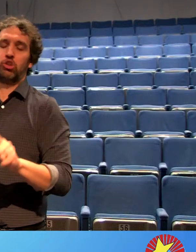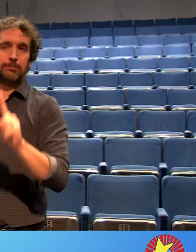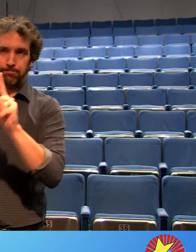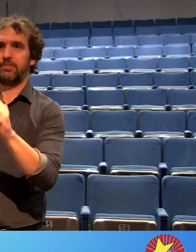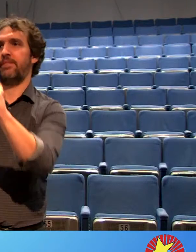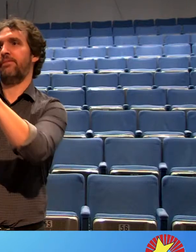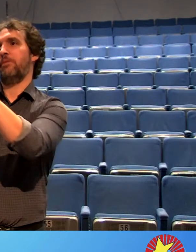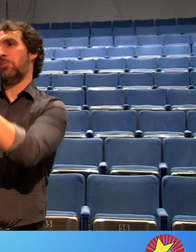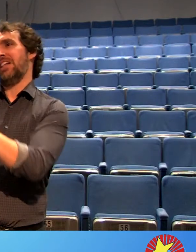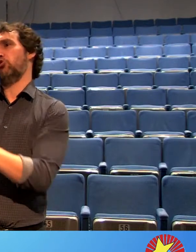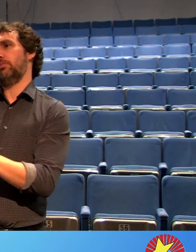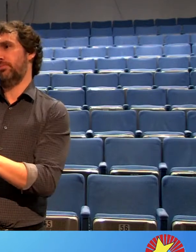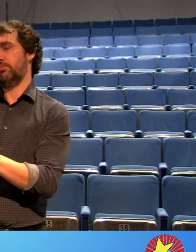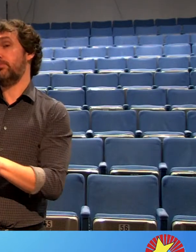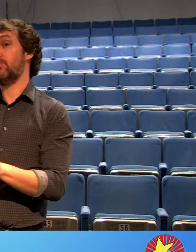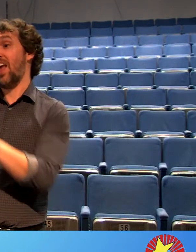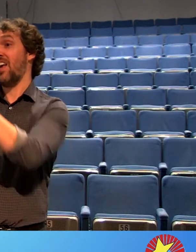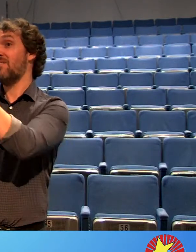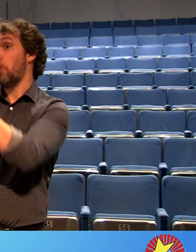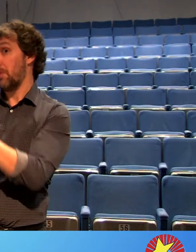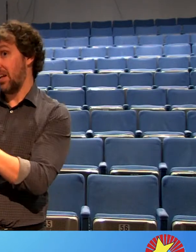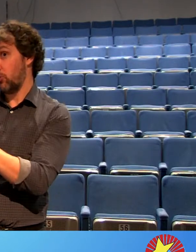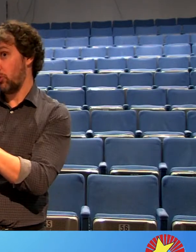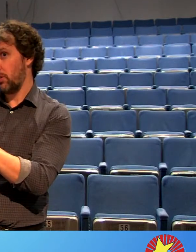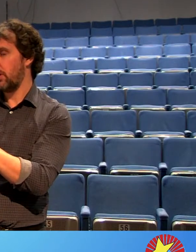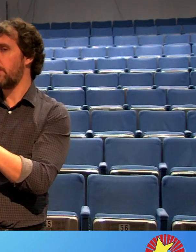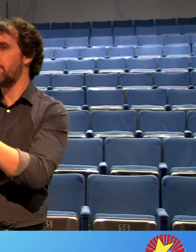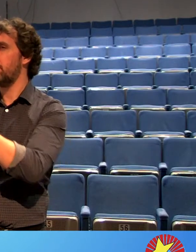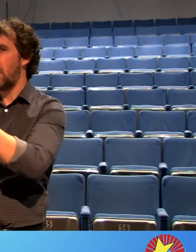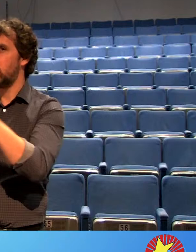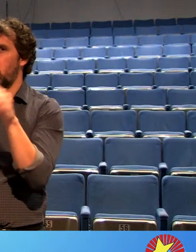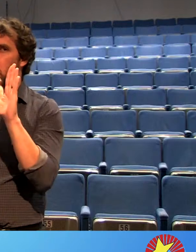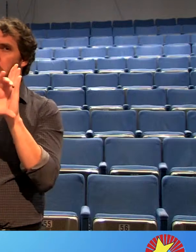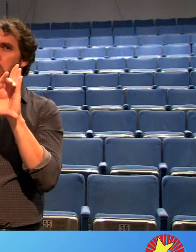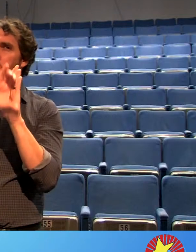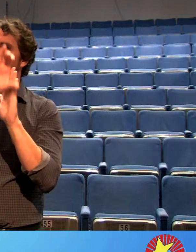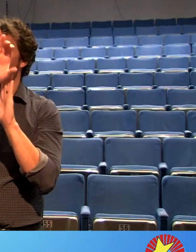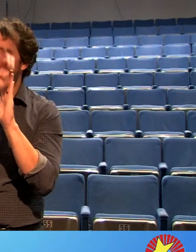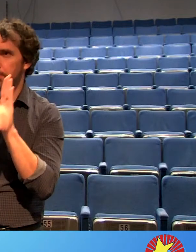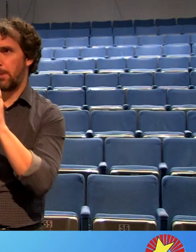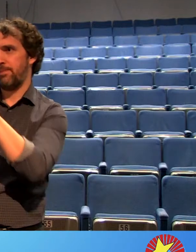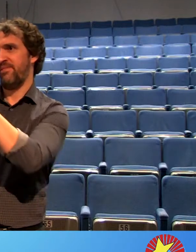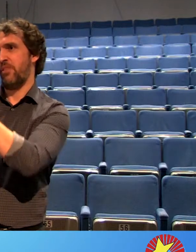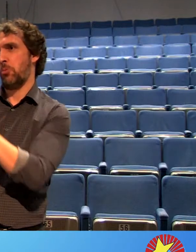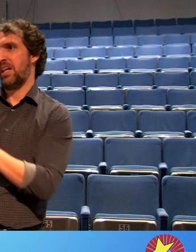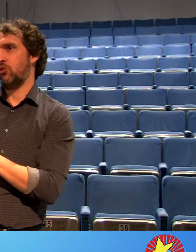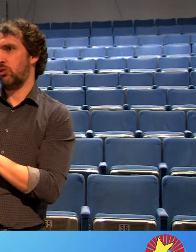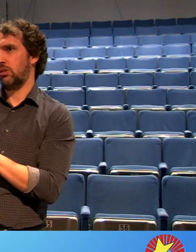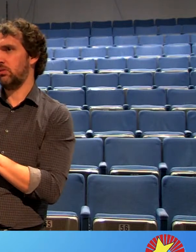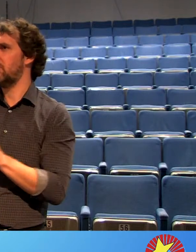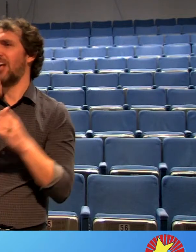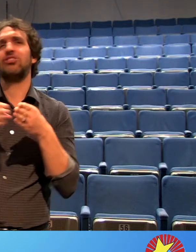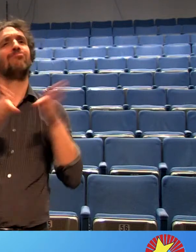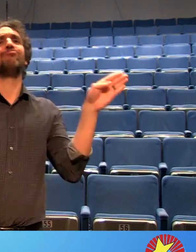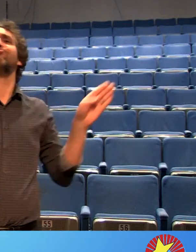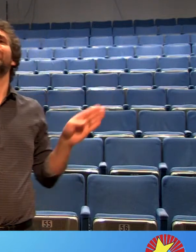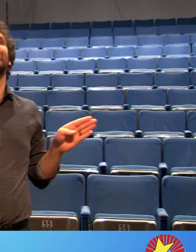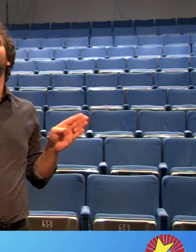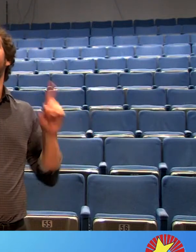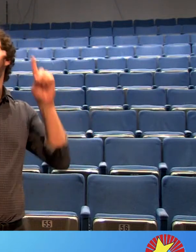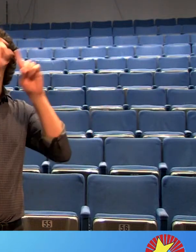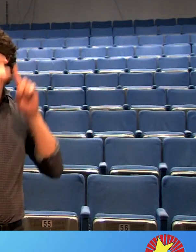Bilingual grammar curriculum, specifically in that curriculum, we were able to assess